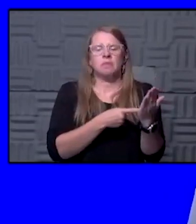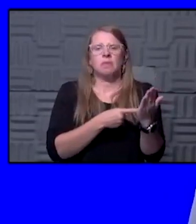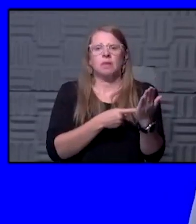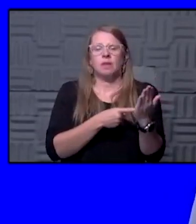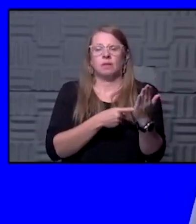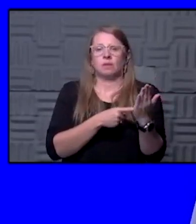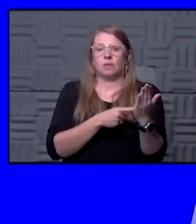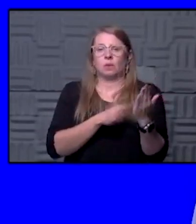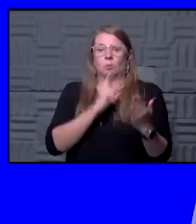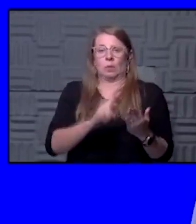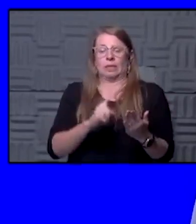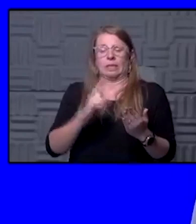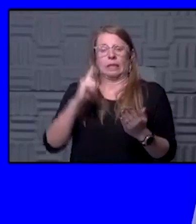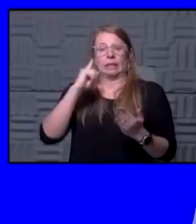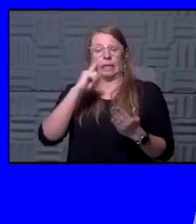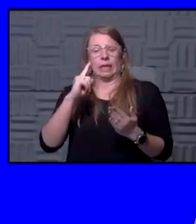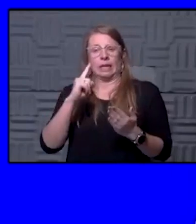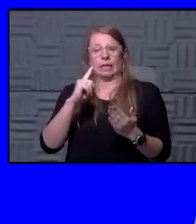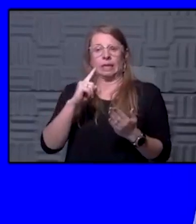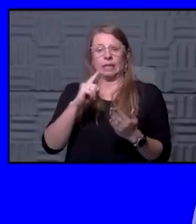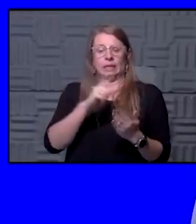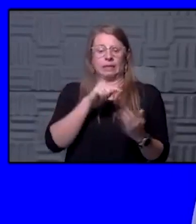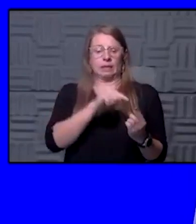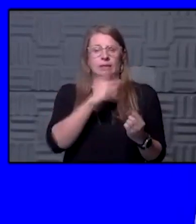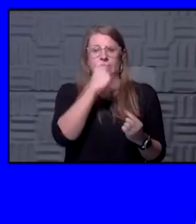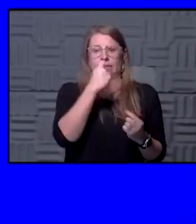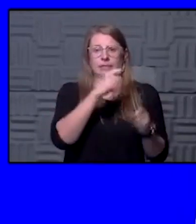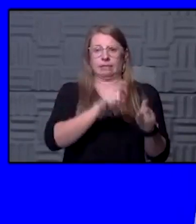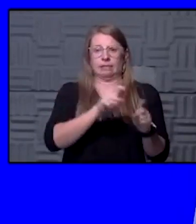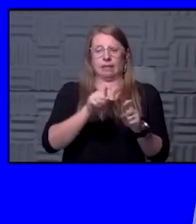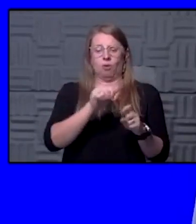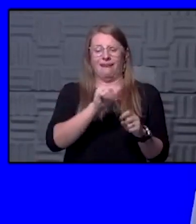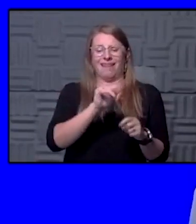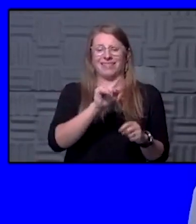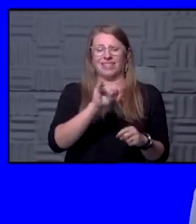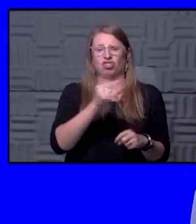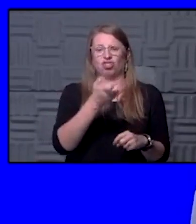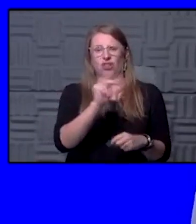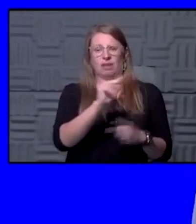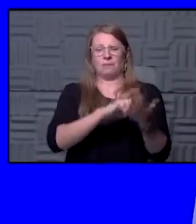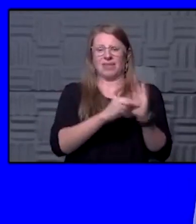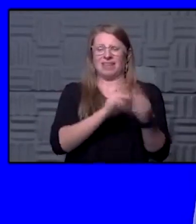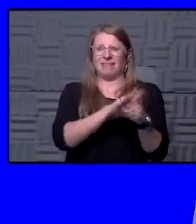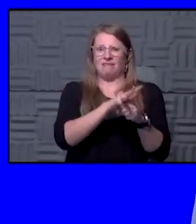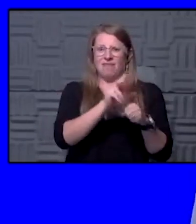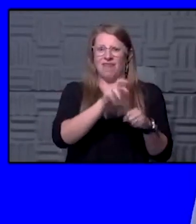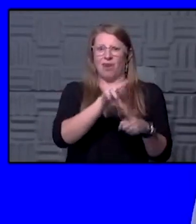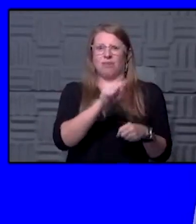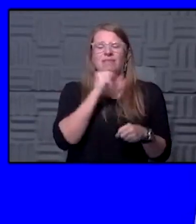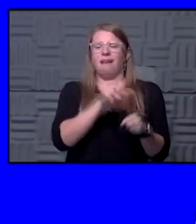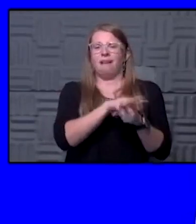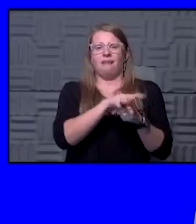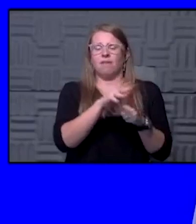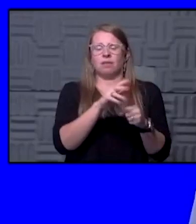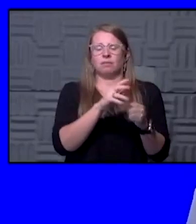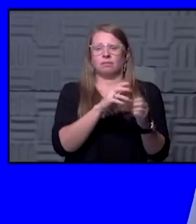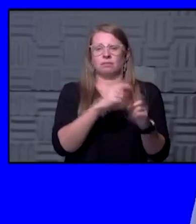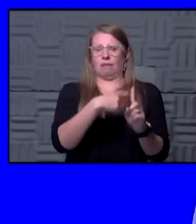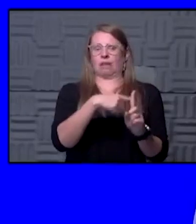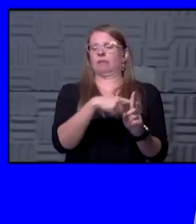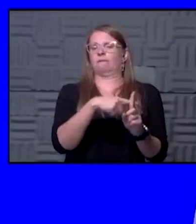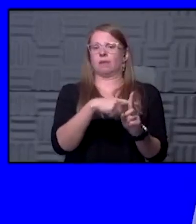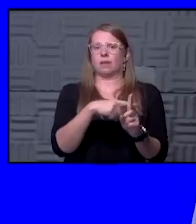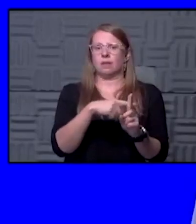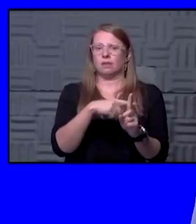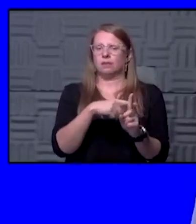what they really think is that if the antigen testing is negative, you probably don't have enough virus to be contagious anyway. So we are working towards that, and